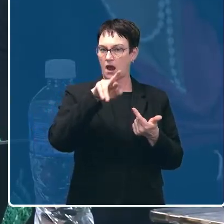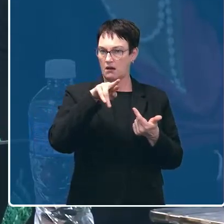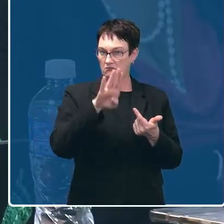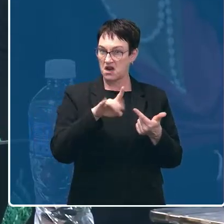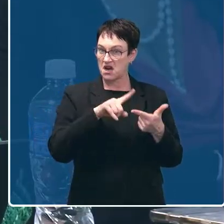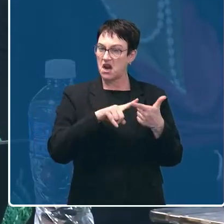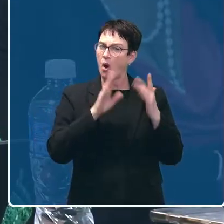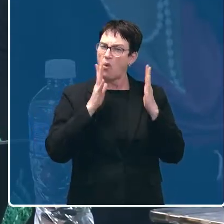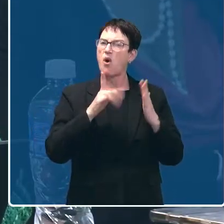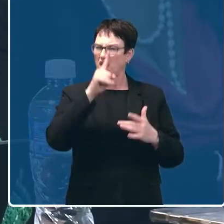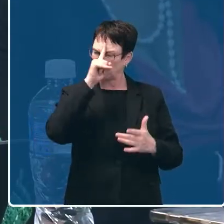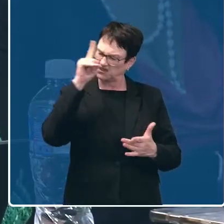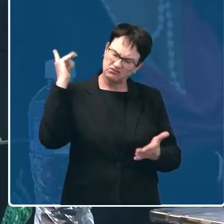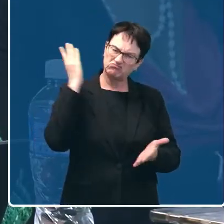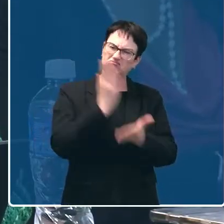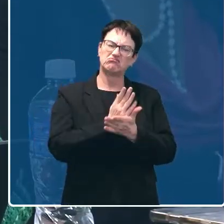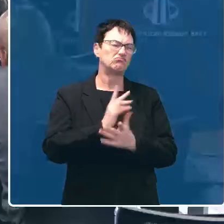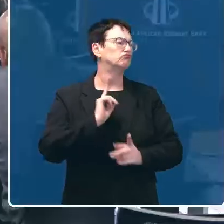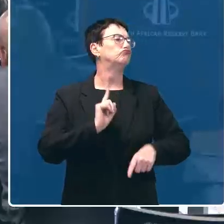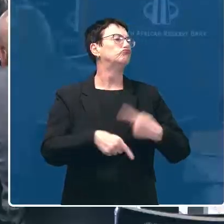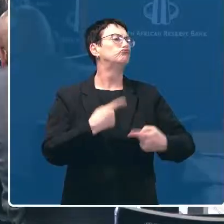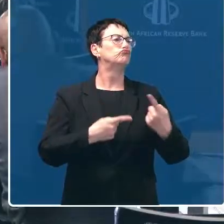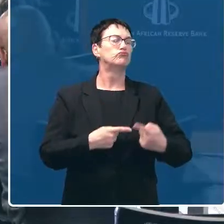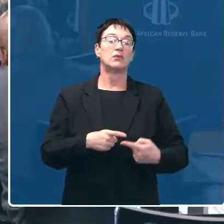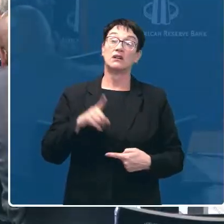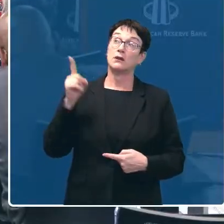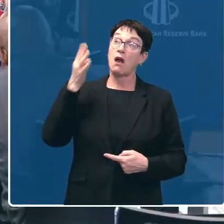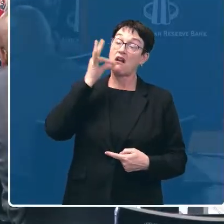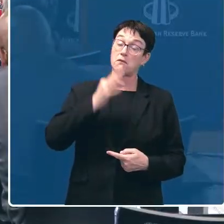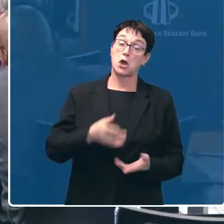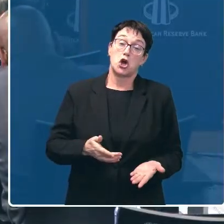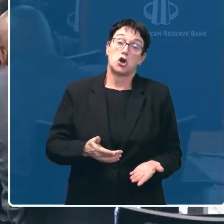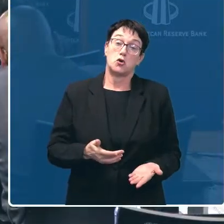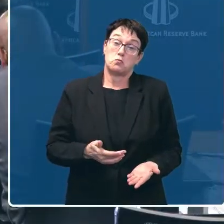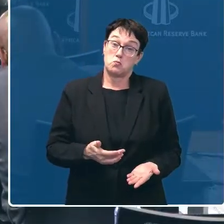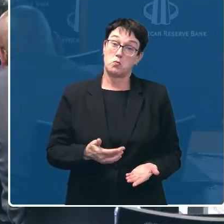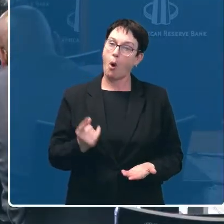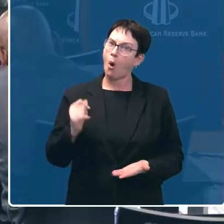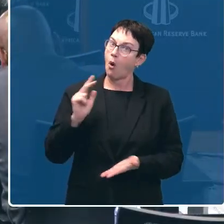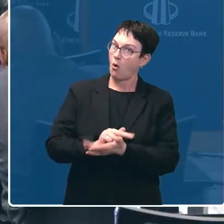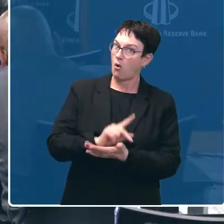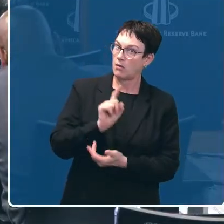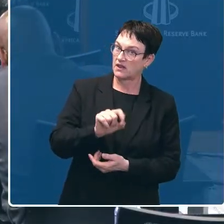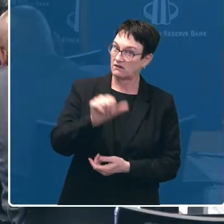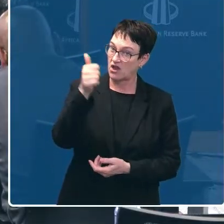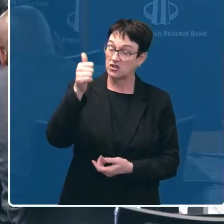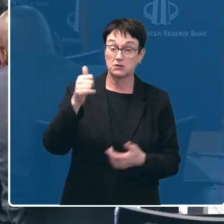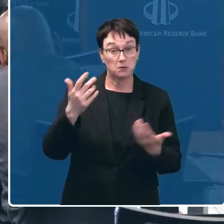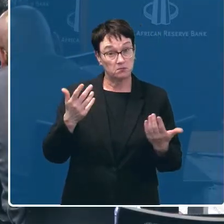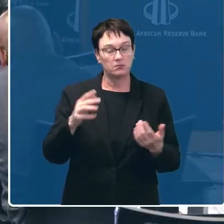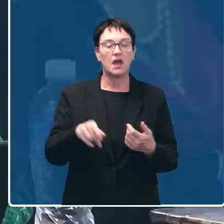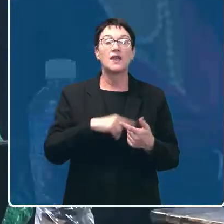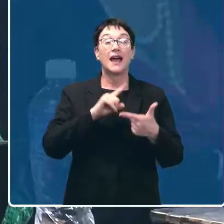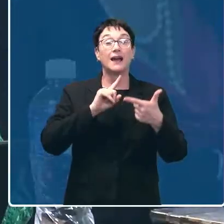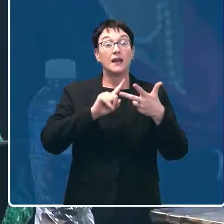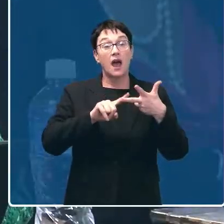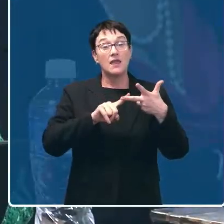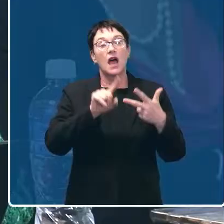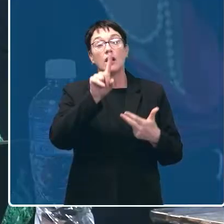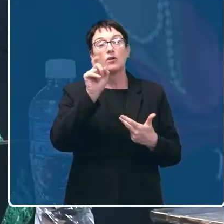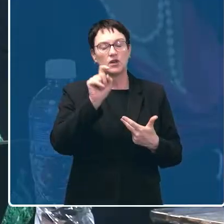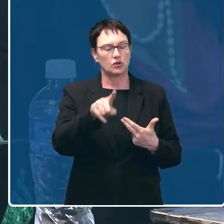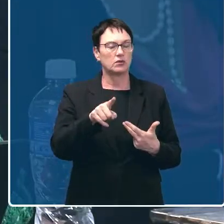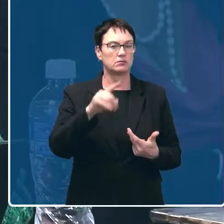signing off on this? The next questions are from Colin Gonko at Reuters.